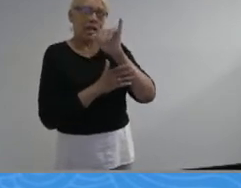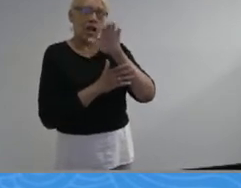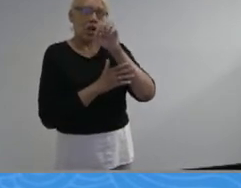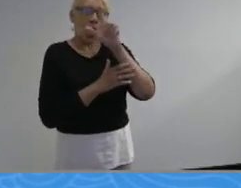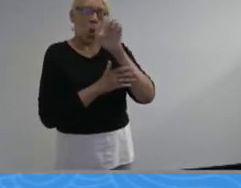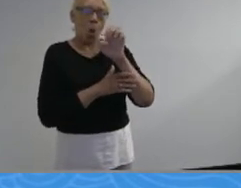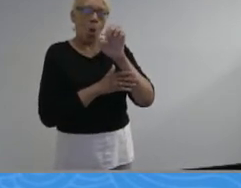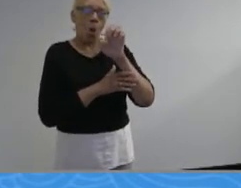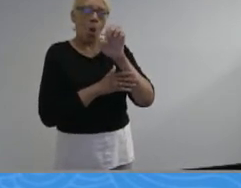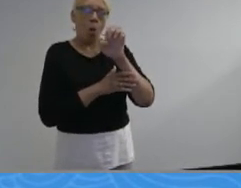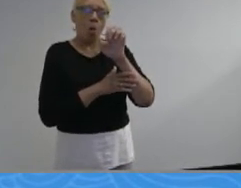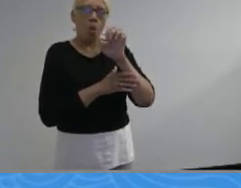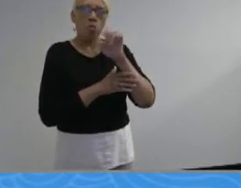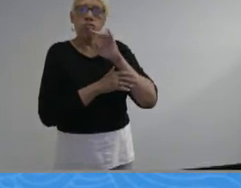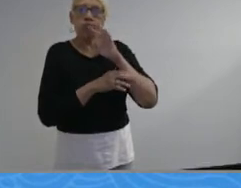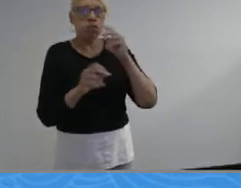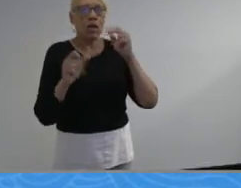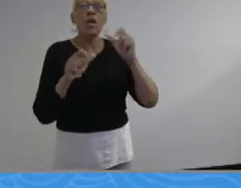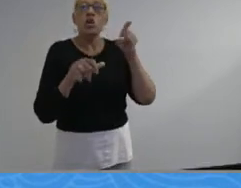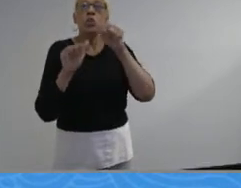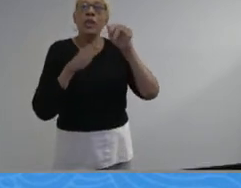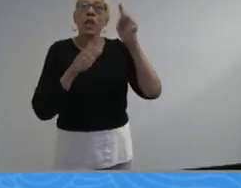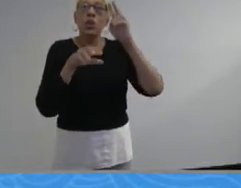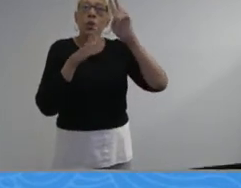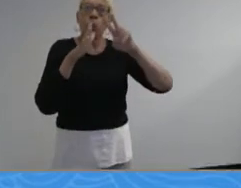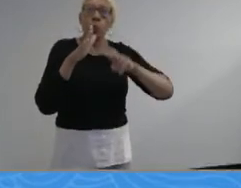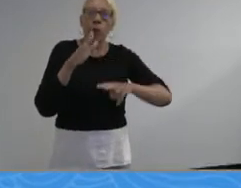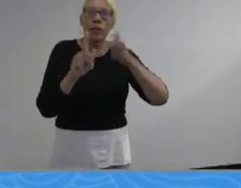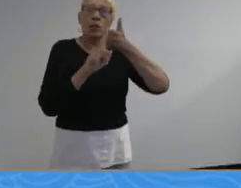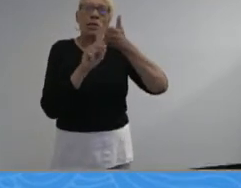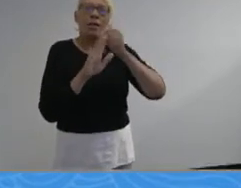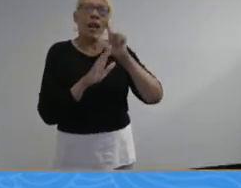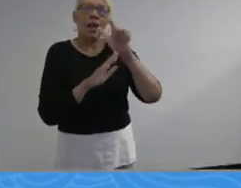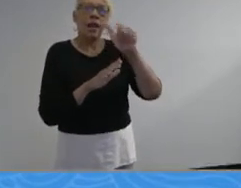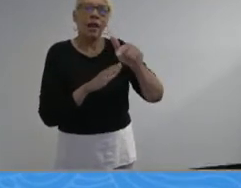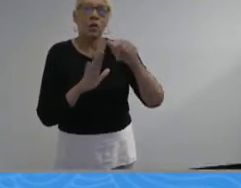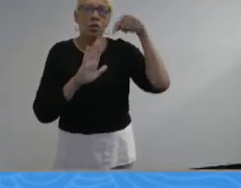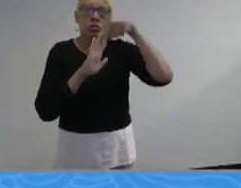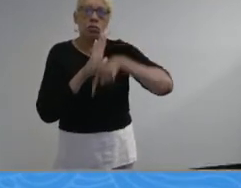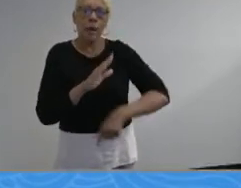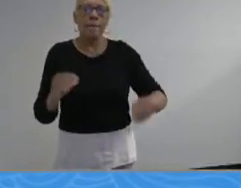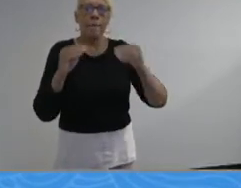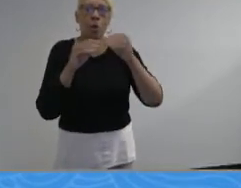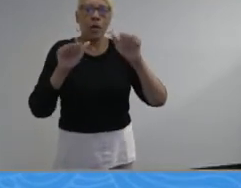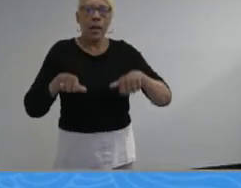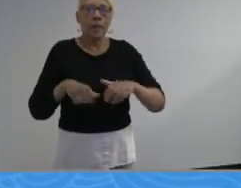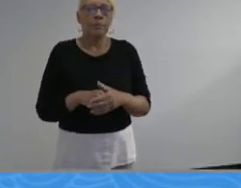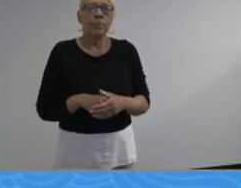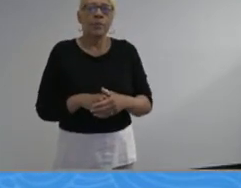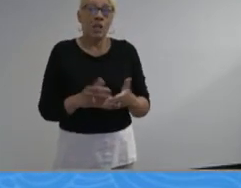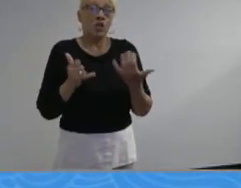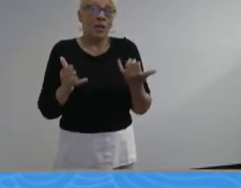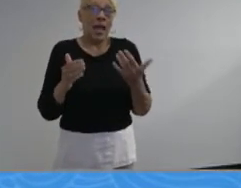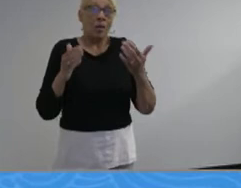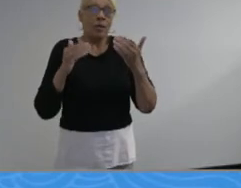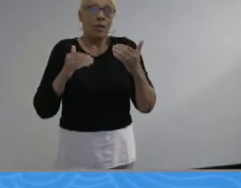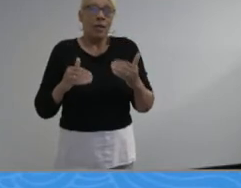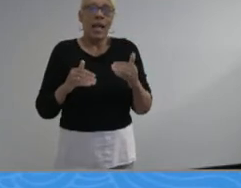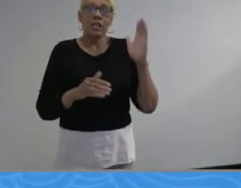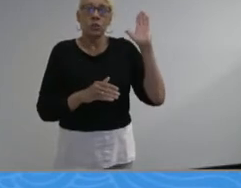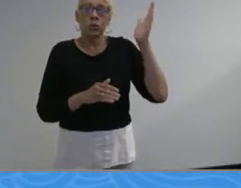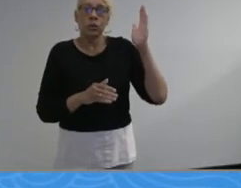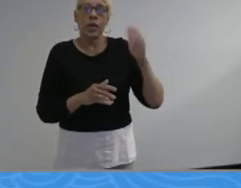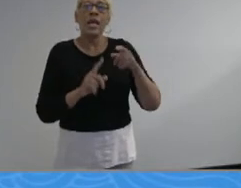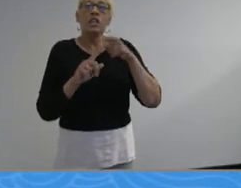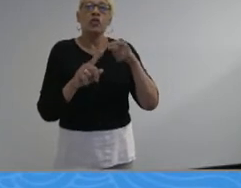skimmed over, you can read it in detail a little bit later. So now we're going to move to our next presentation that is coming from